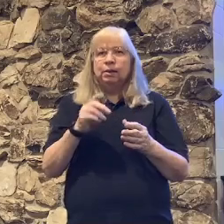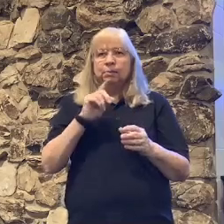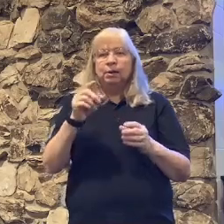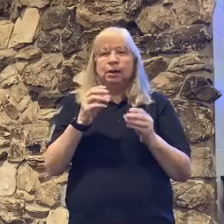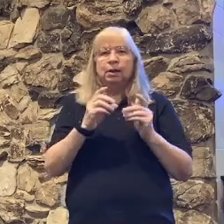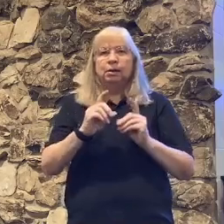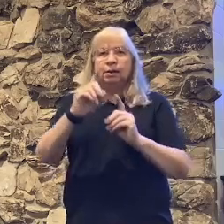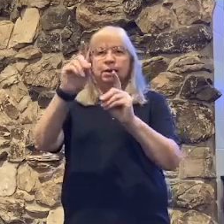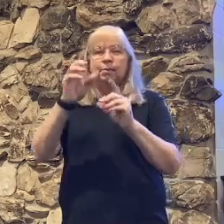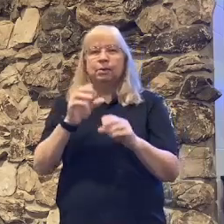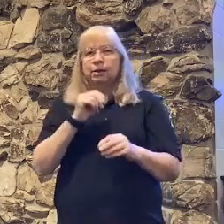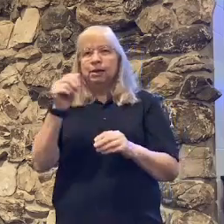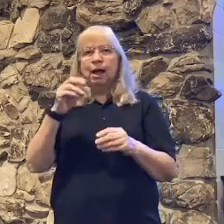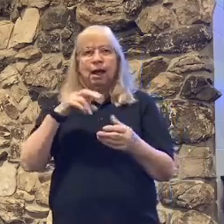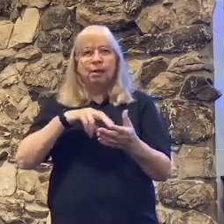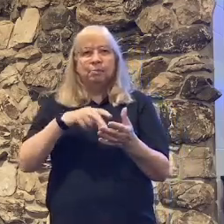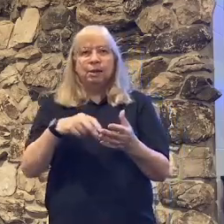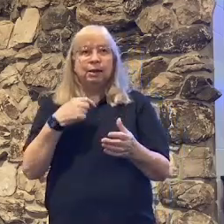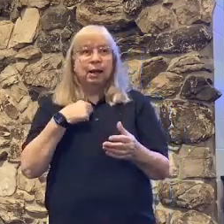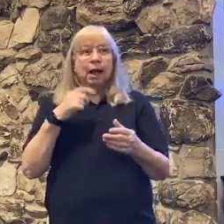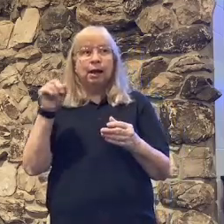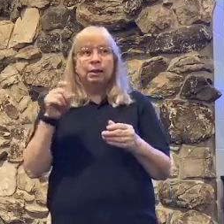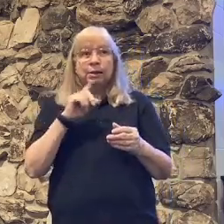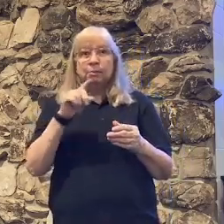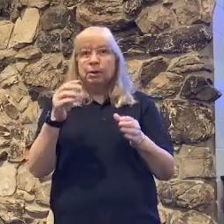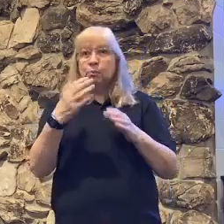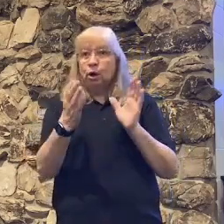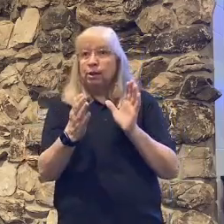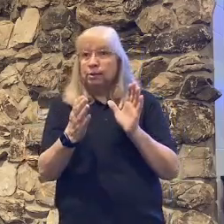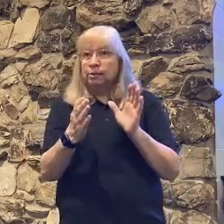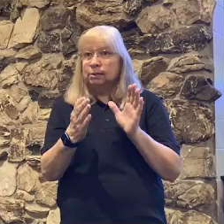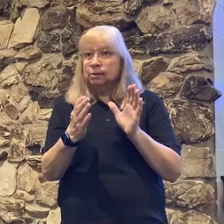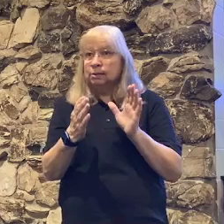Because it doesn't mean that I have to be present.